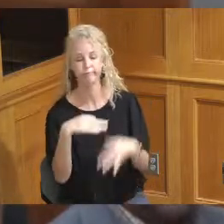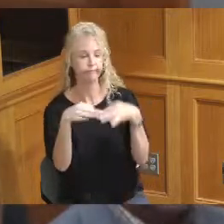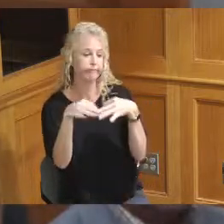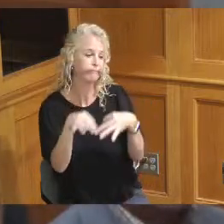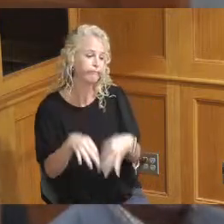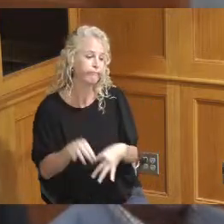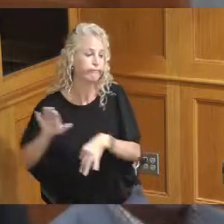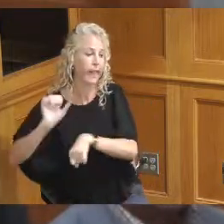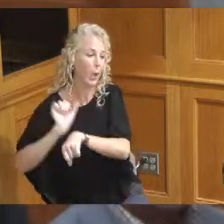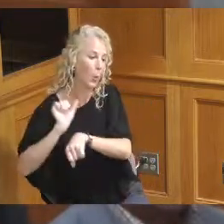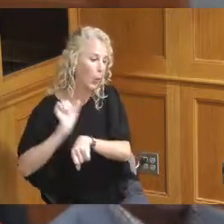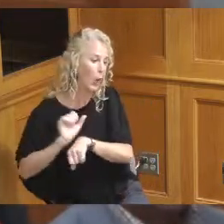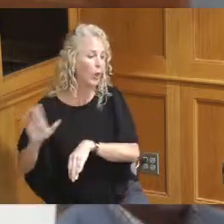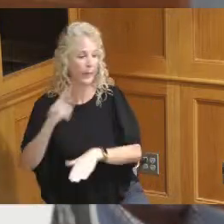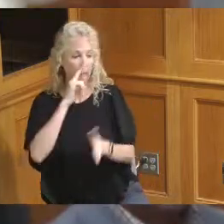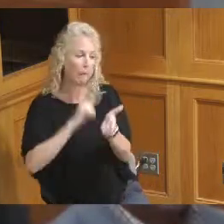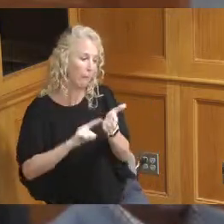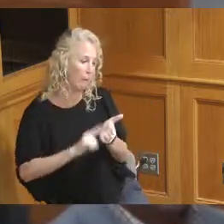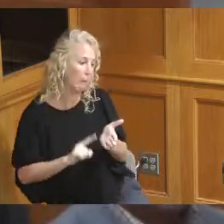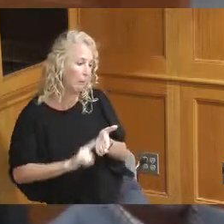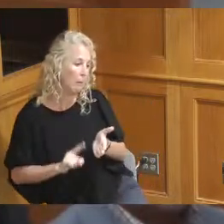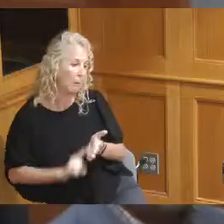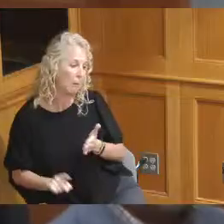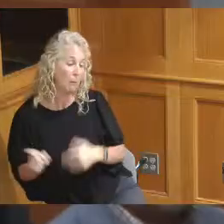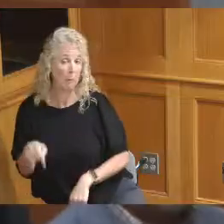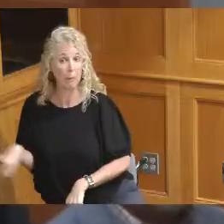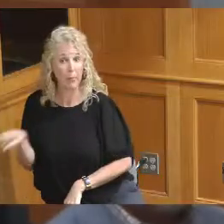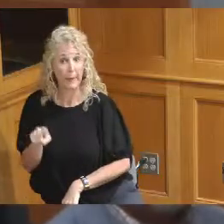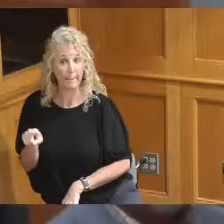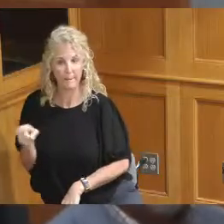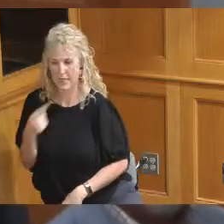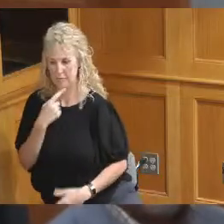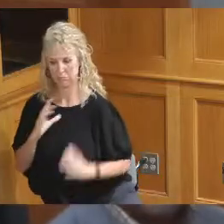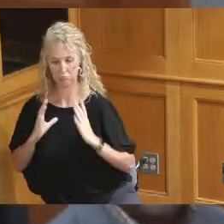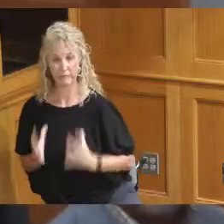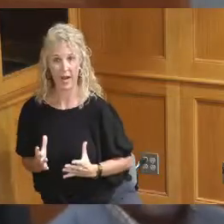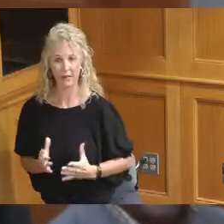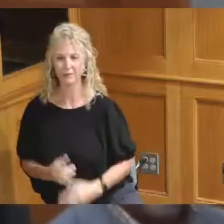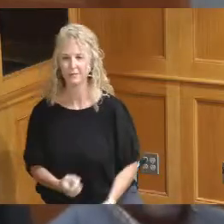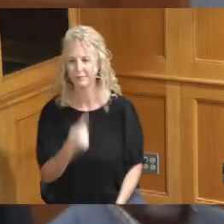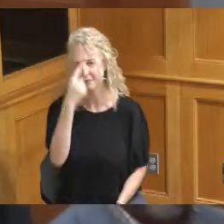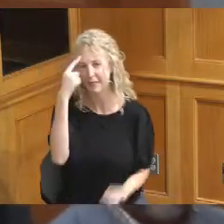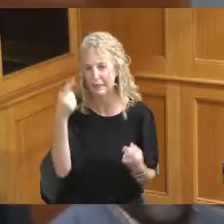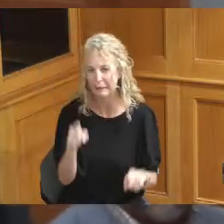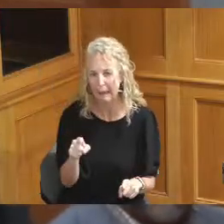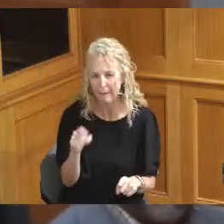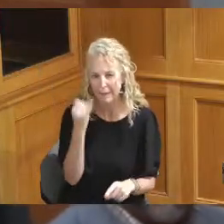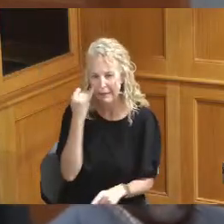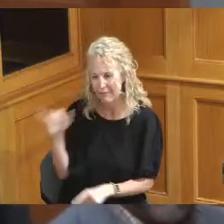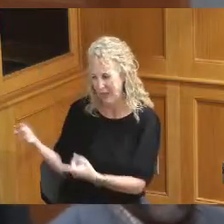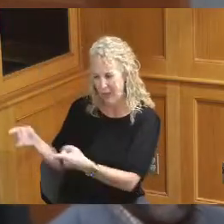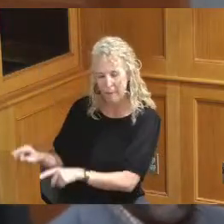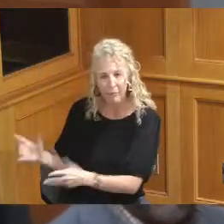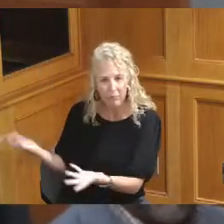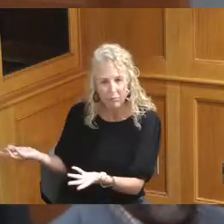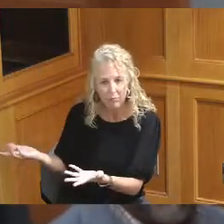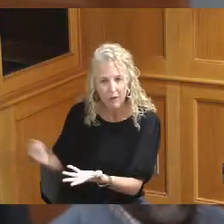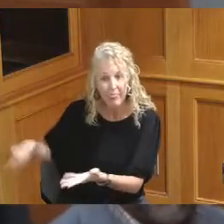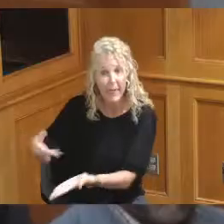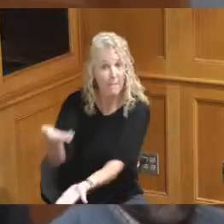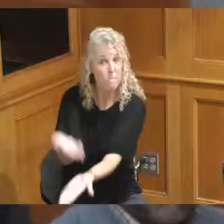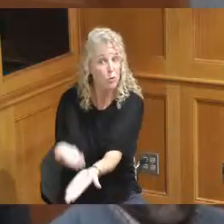work for them to investigate them. What do you think happens when that happens? They